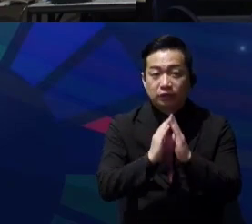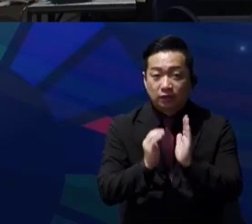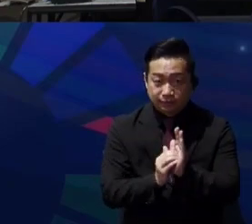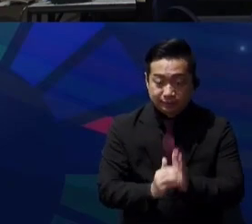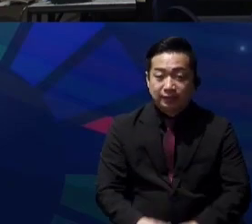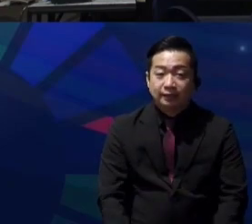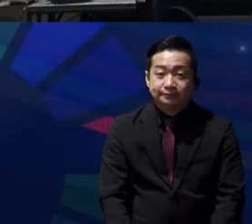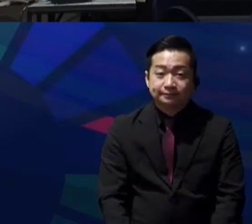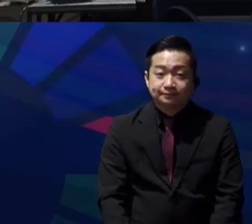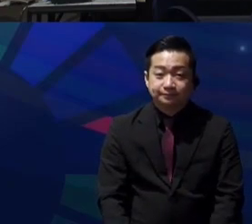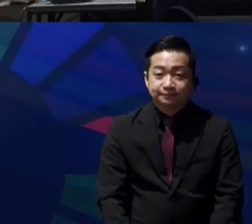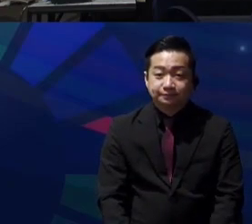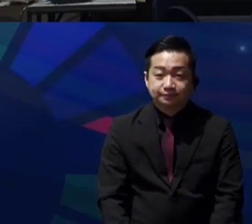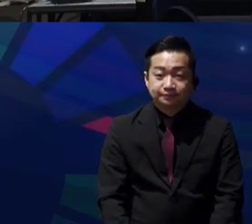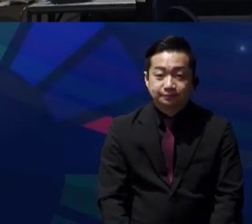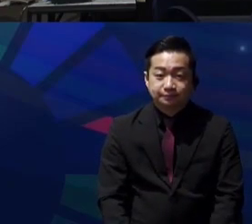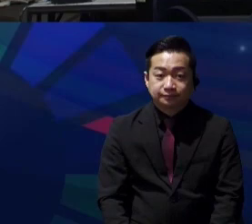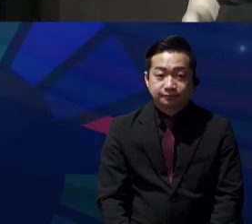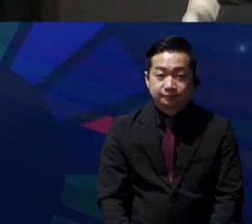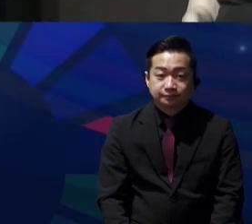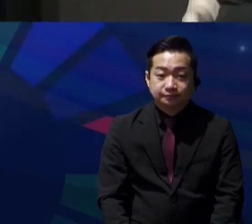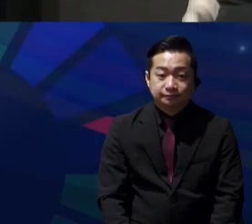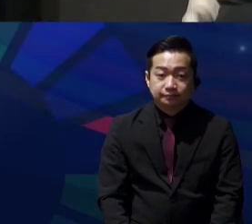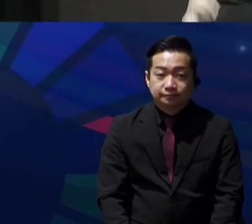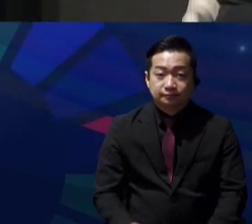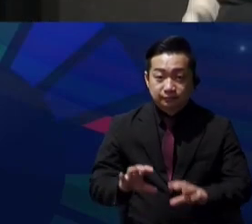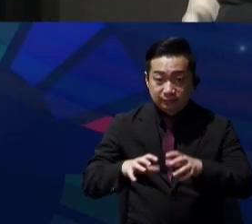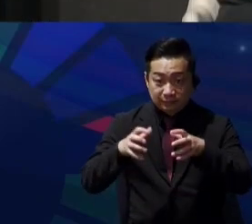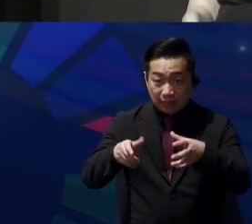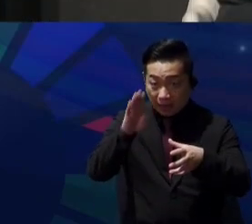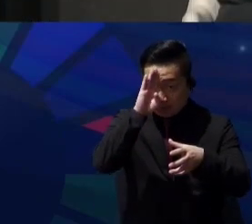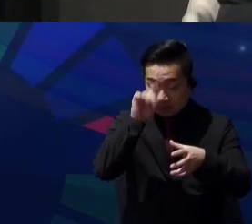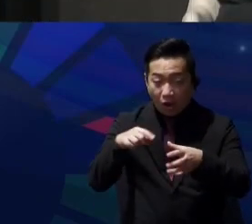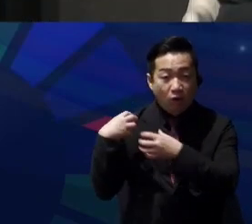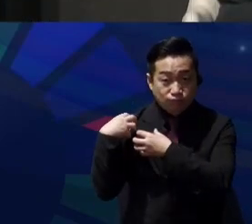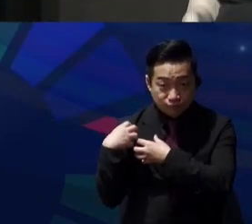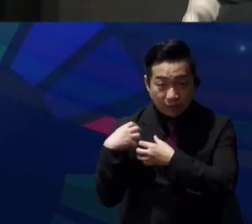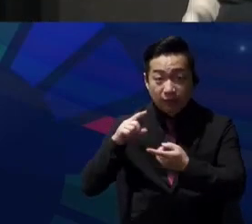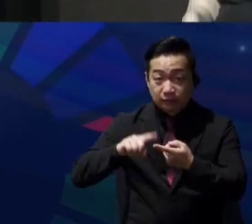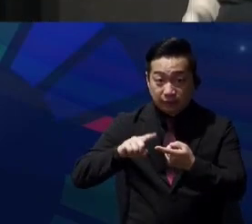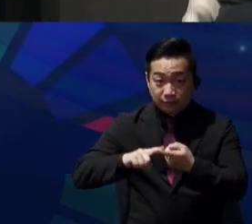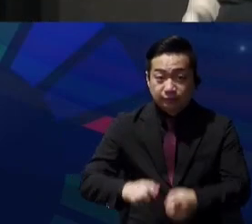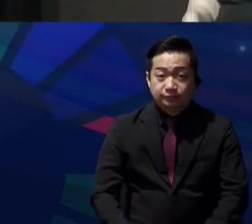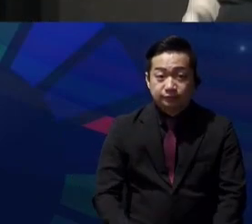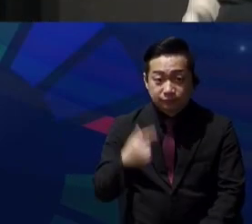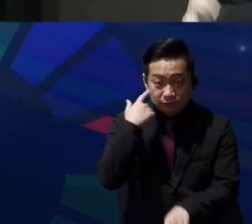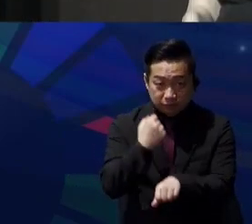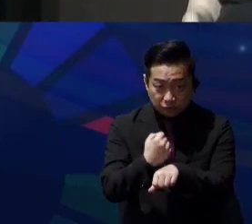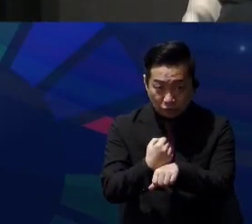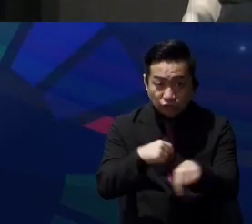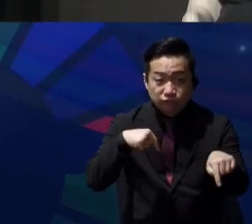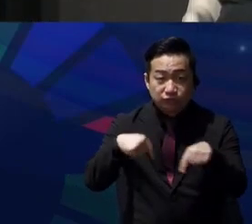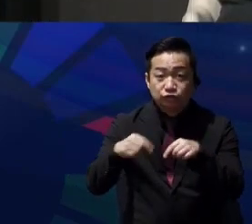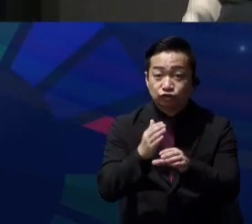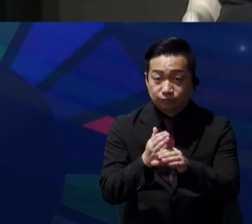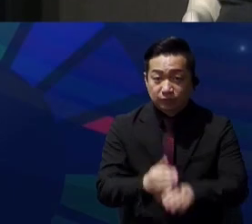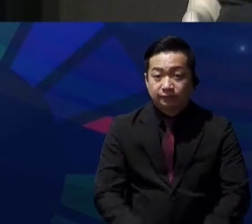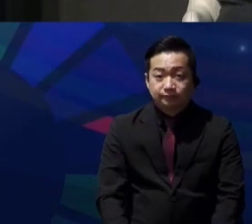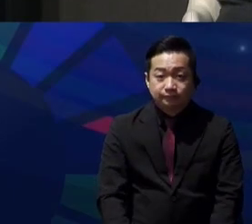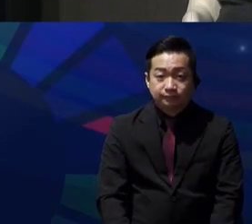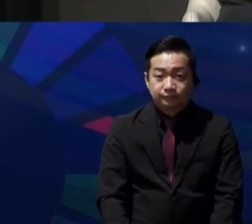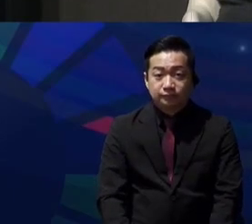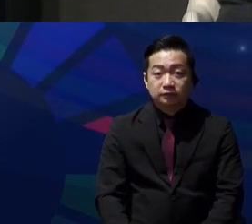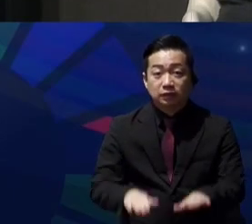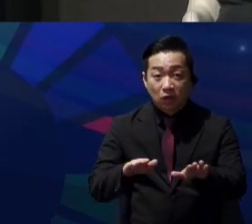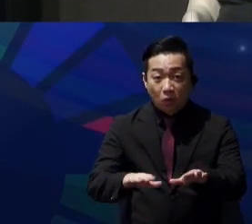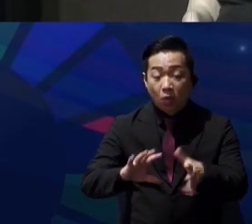of global burden in the world. So this session is to introduce global burden of